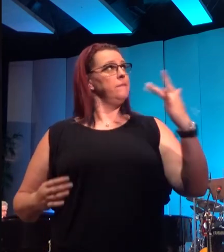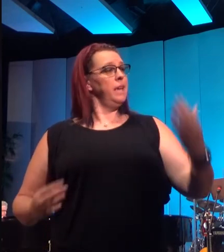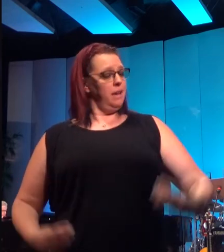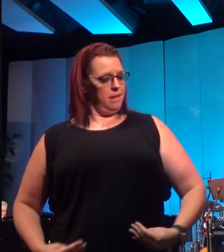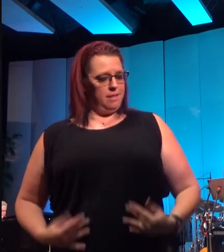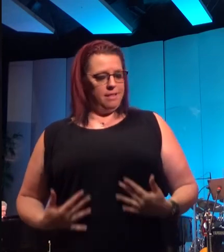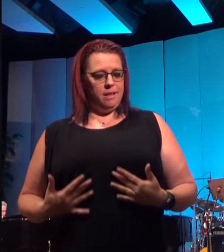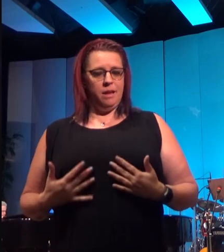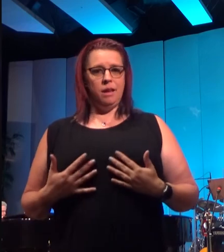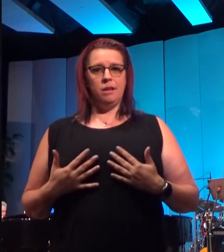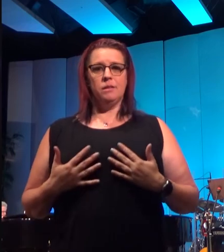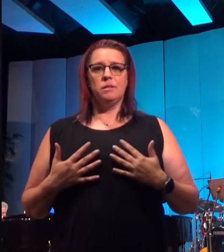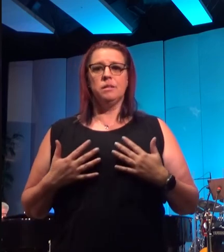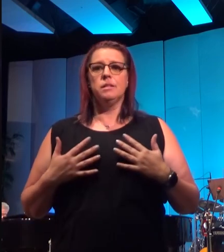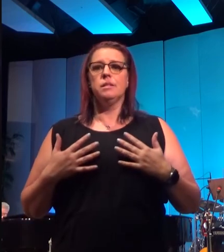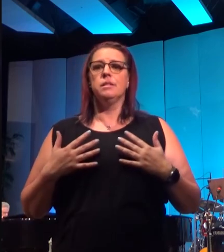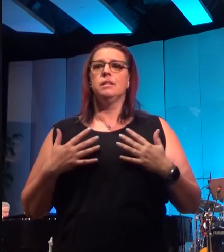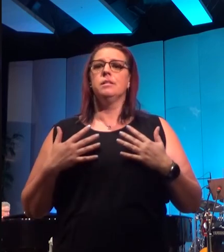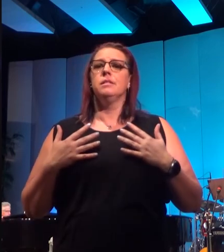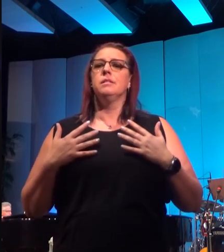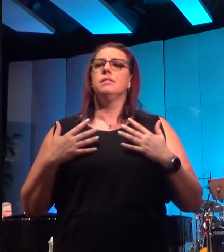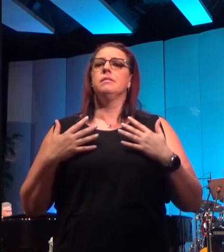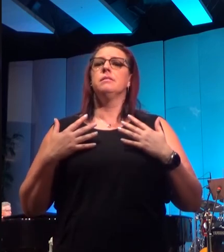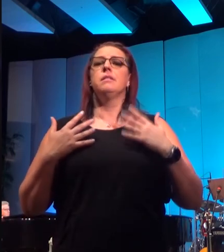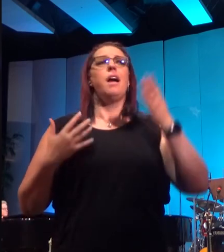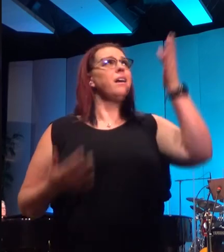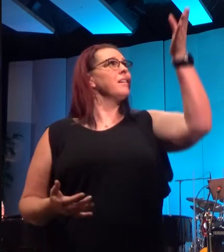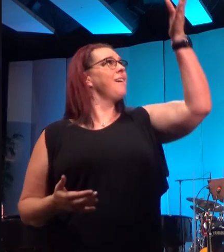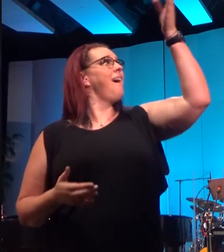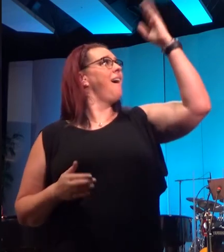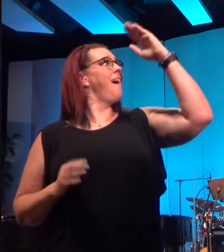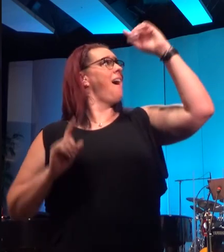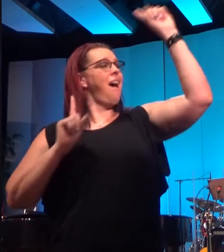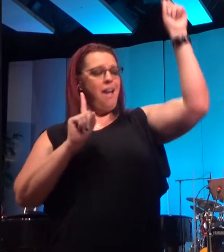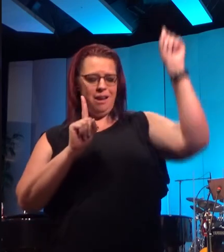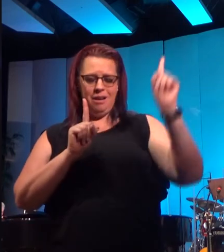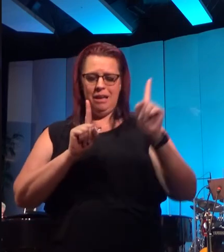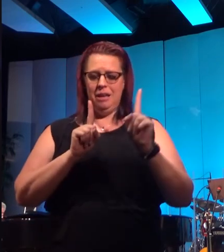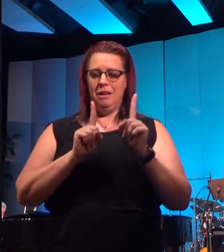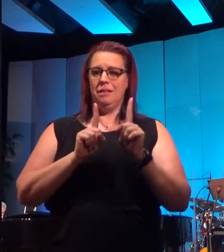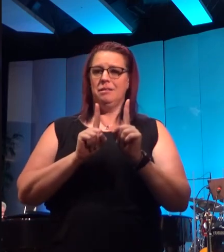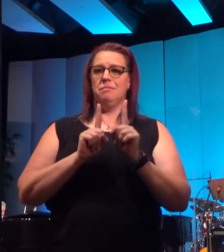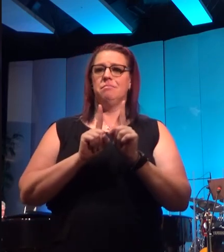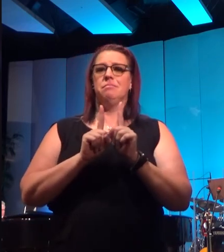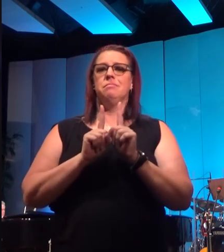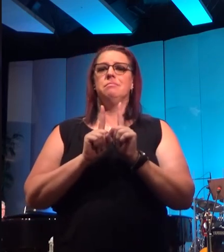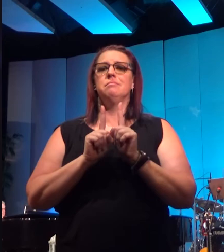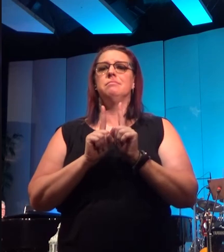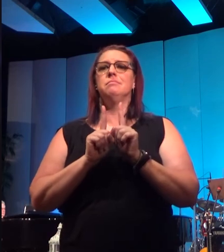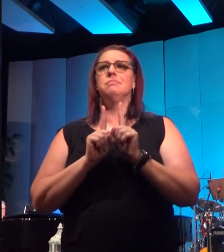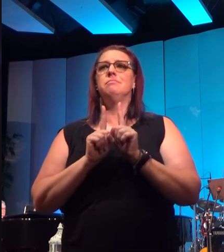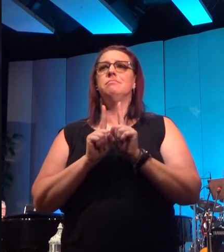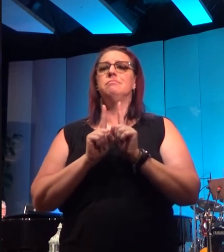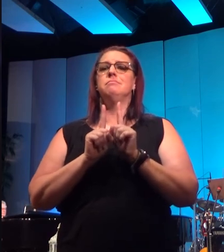over me. God is right here where I am,